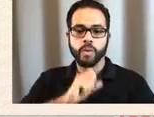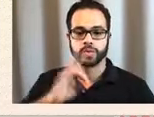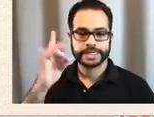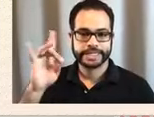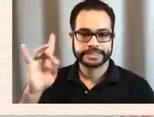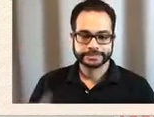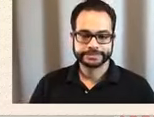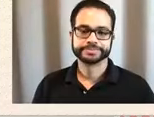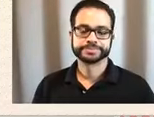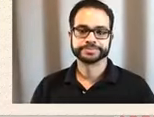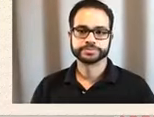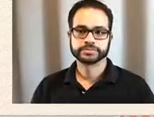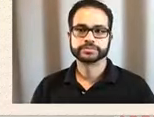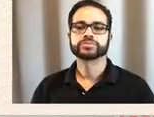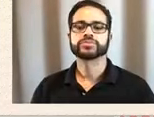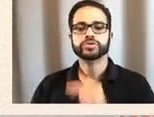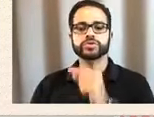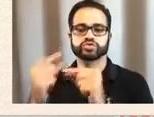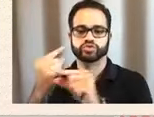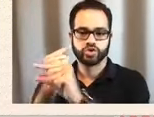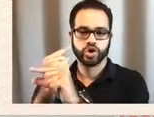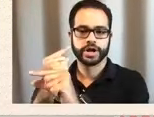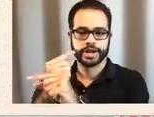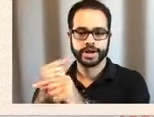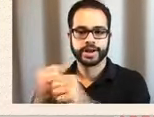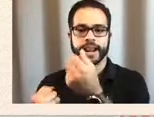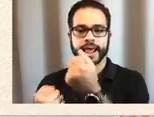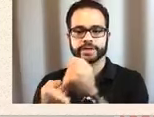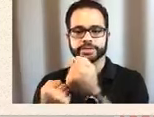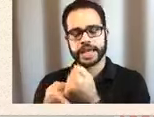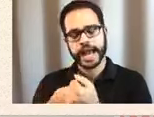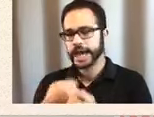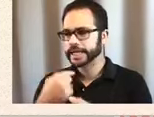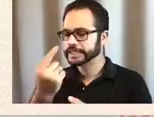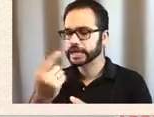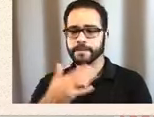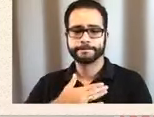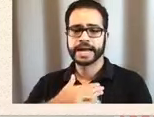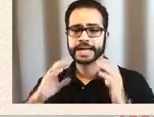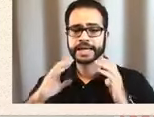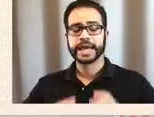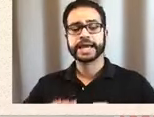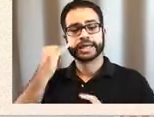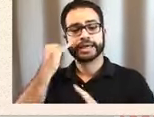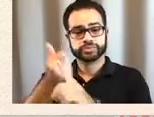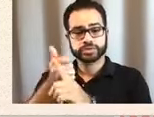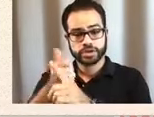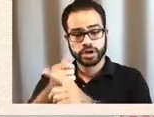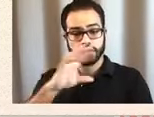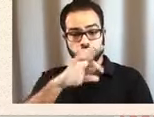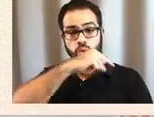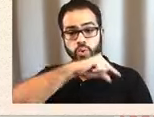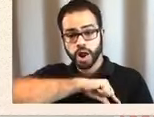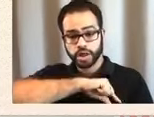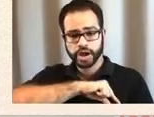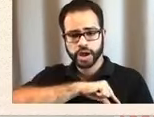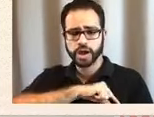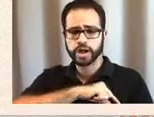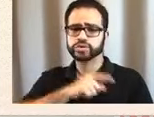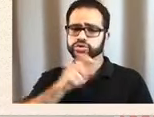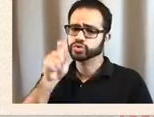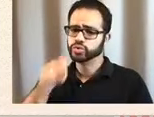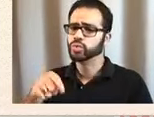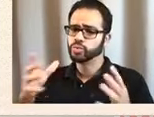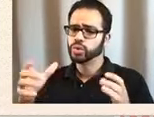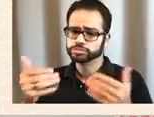guardian advocacy, I tell my clients, if you qualify for guardian advocacy, you 100% want to do